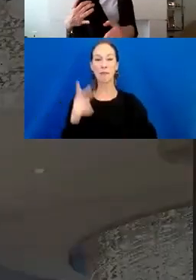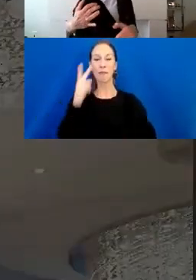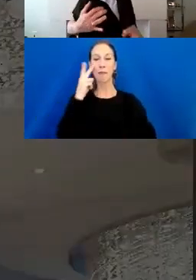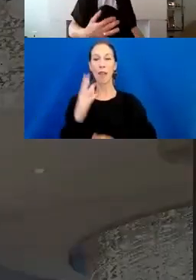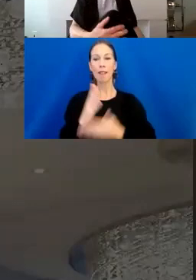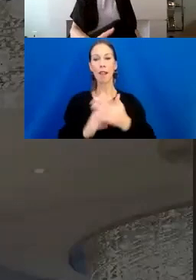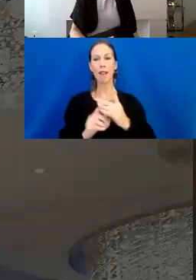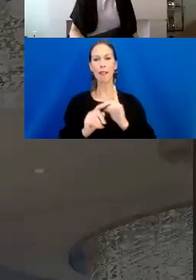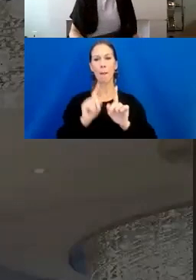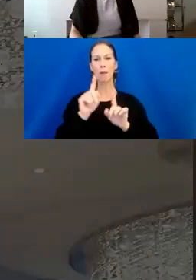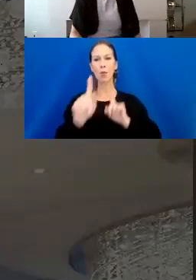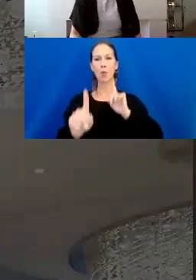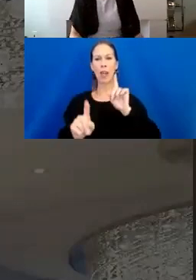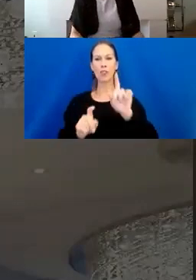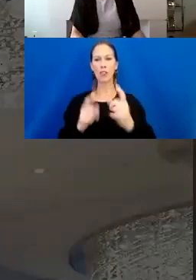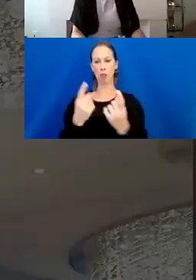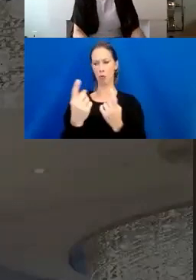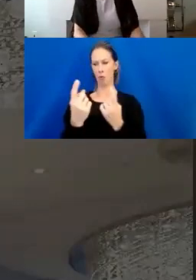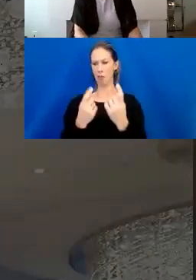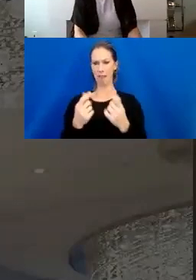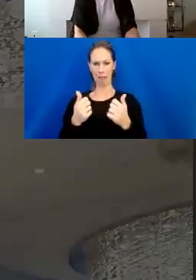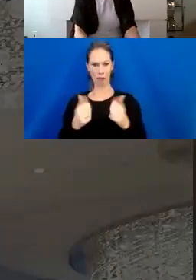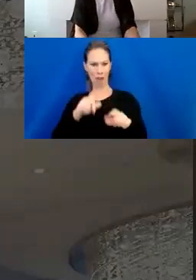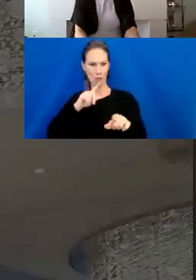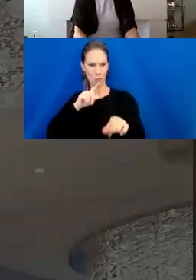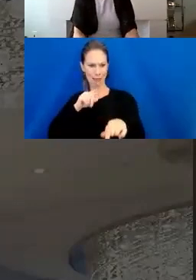I thought or tried to answer around